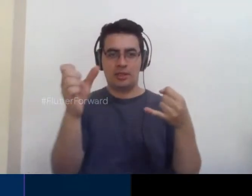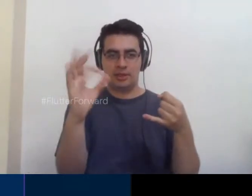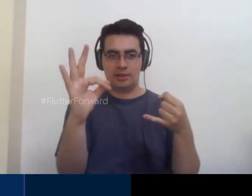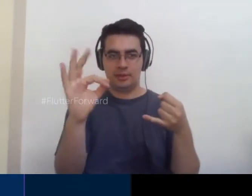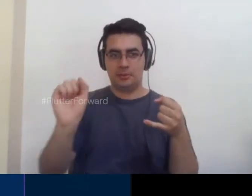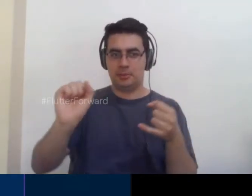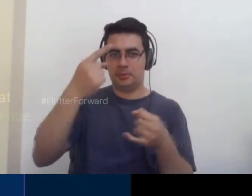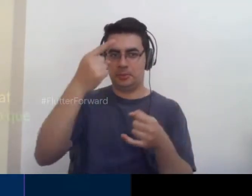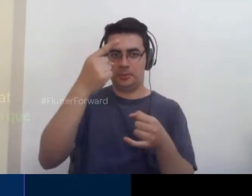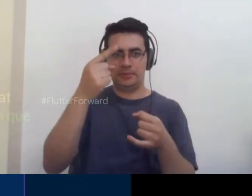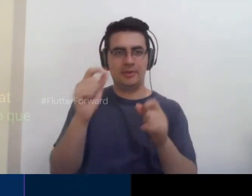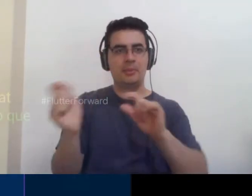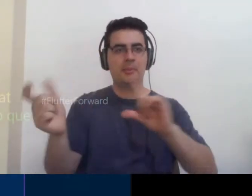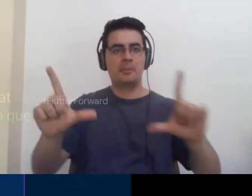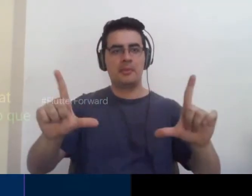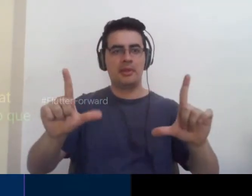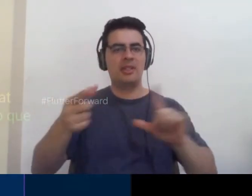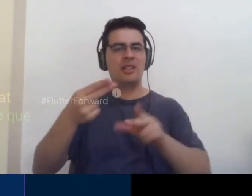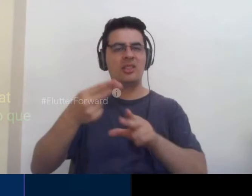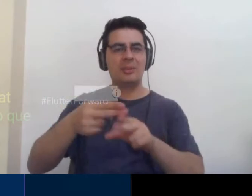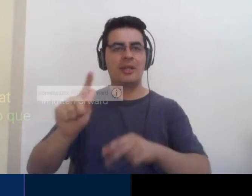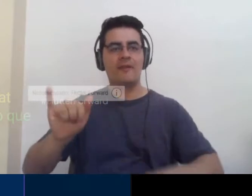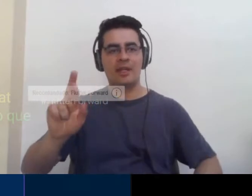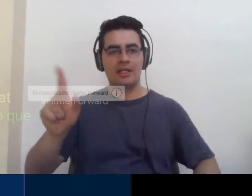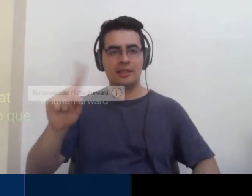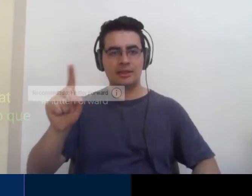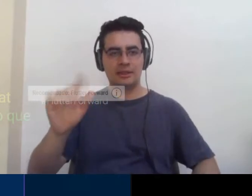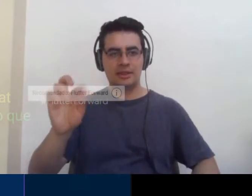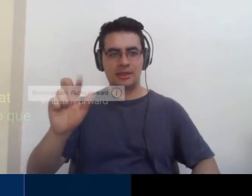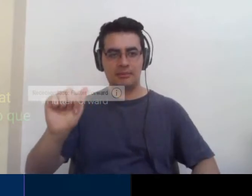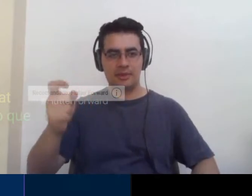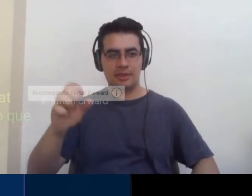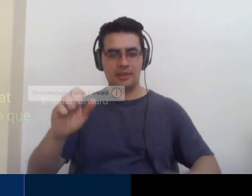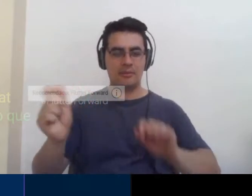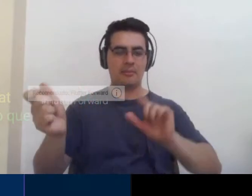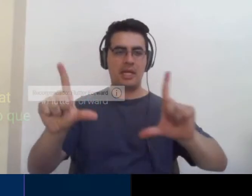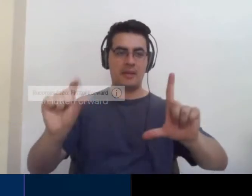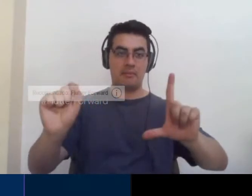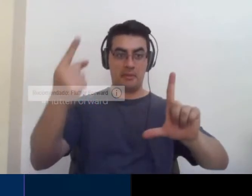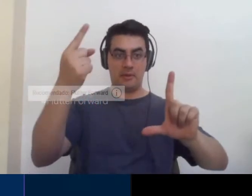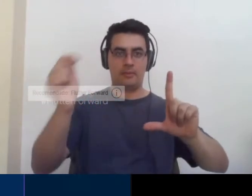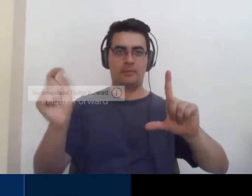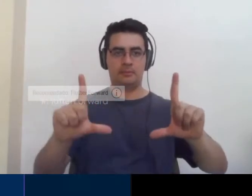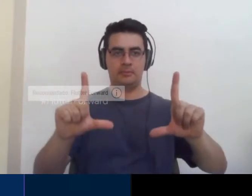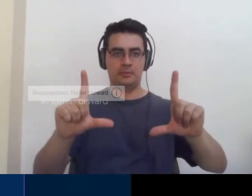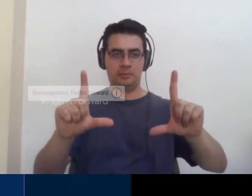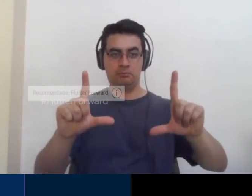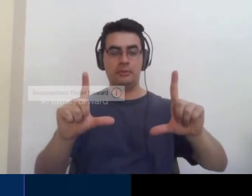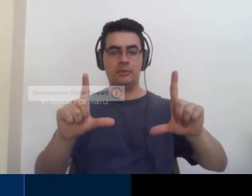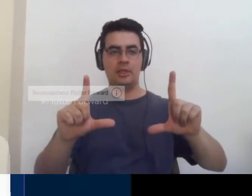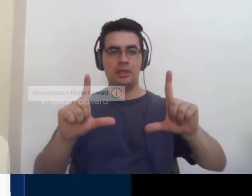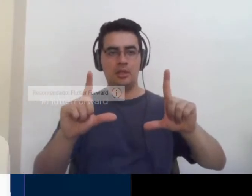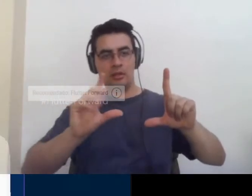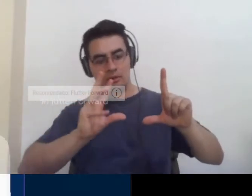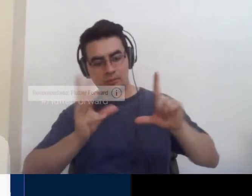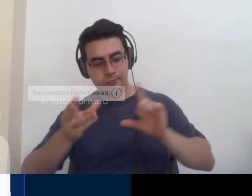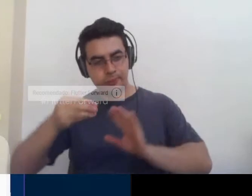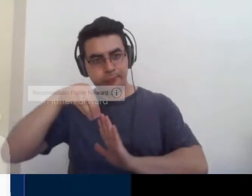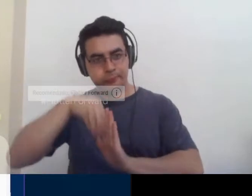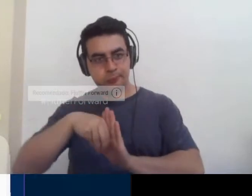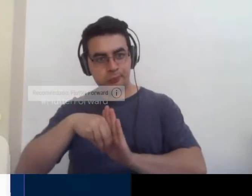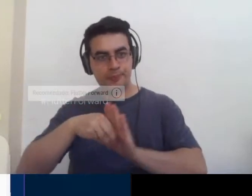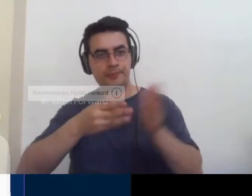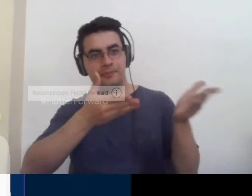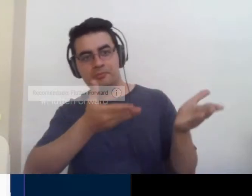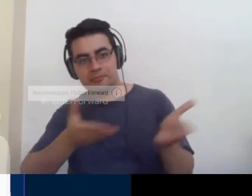page. And inside this widget, I'll add the text widget that says our little welcome bit. I'll